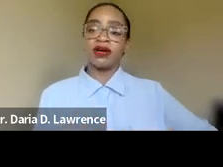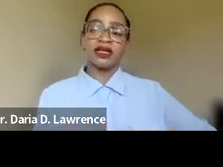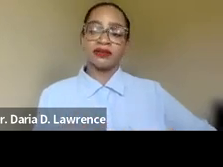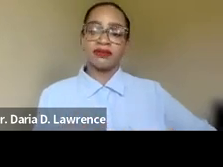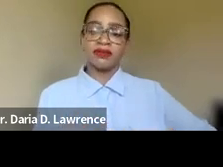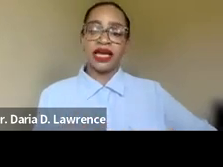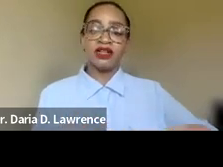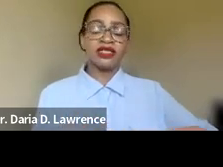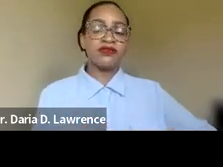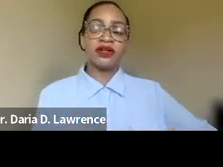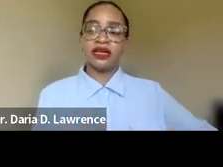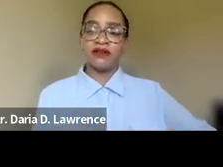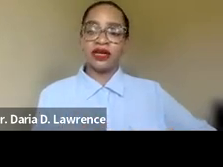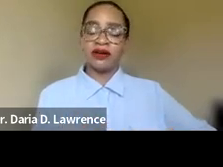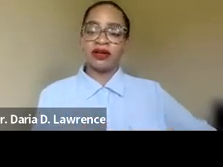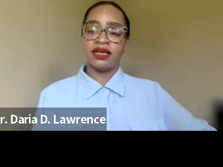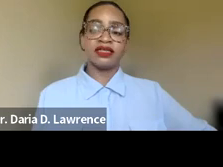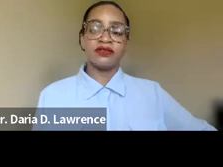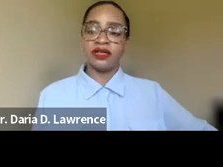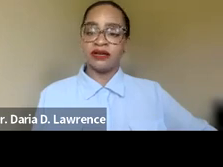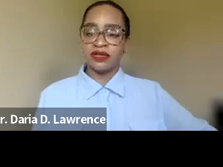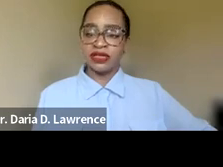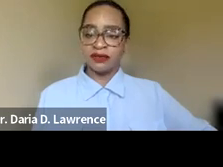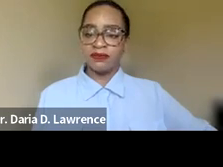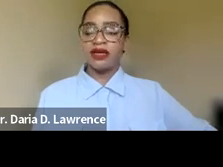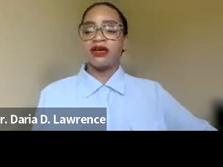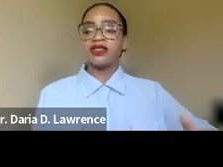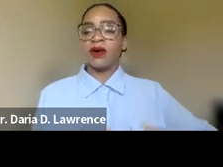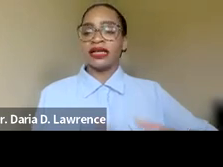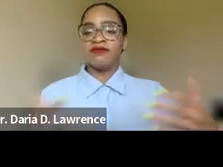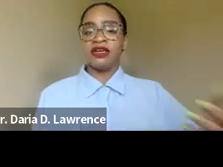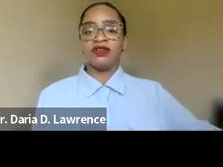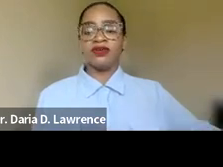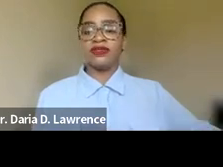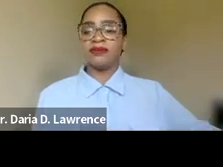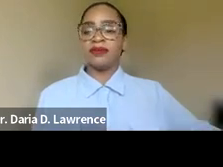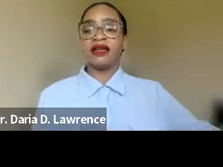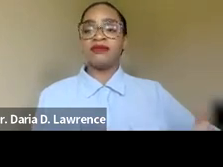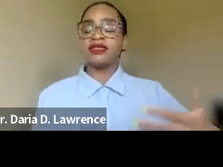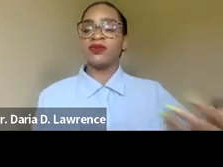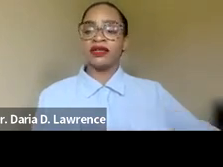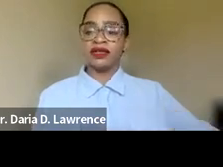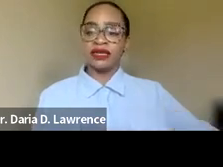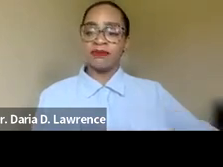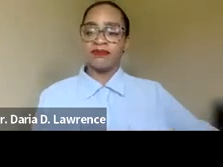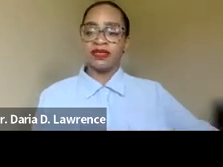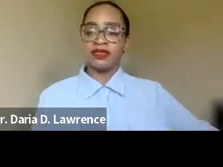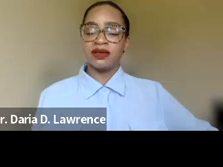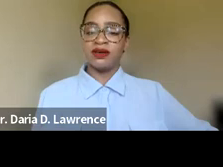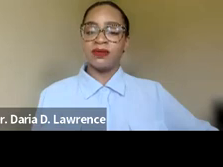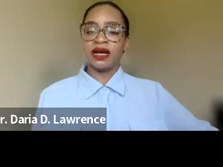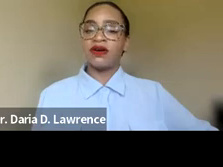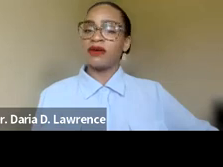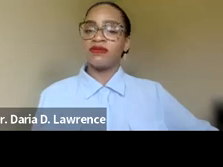is a microcosm. It looks different in every area. It looks different in every city. So while I've given you a glimpse into what it looked like in